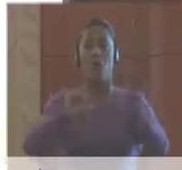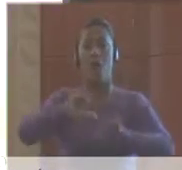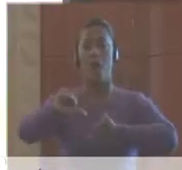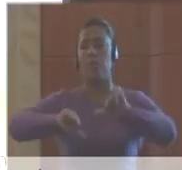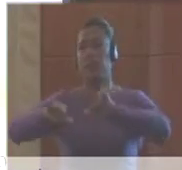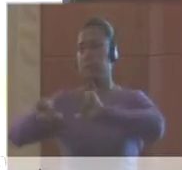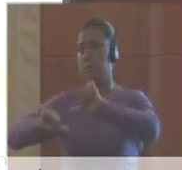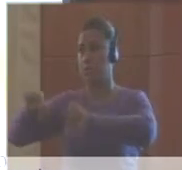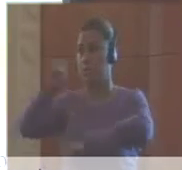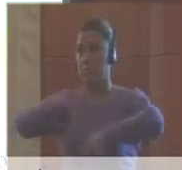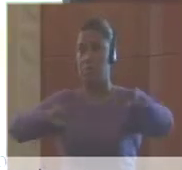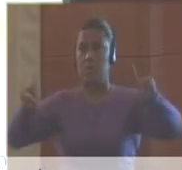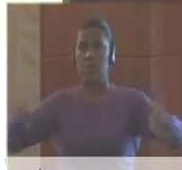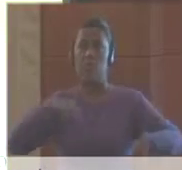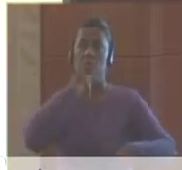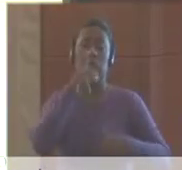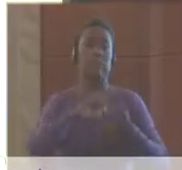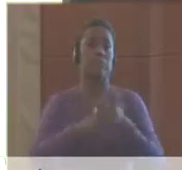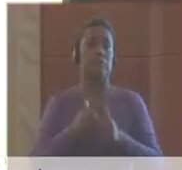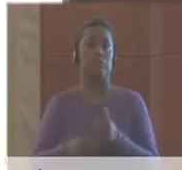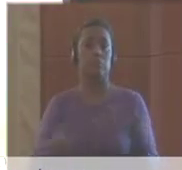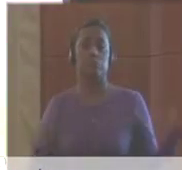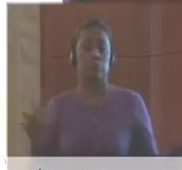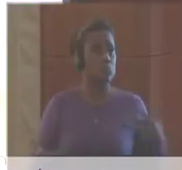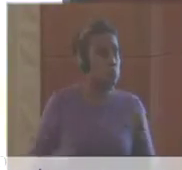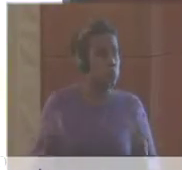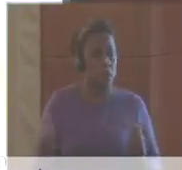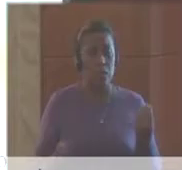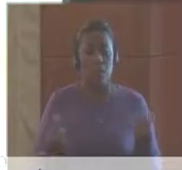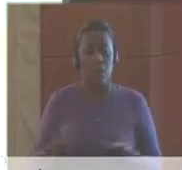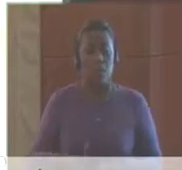which administrations, as I said before, have problems